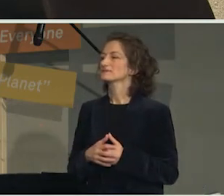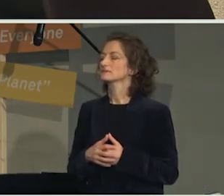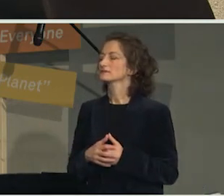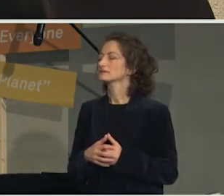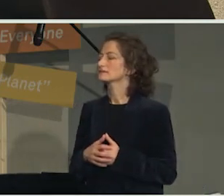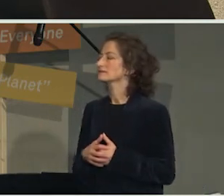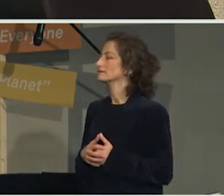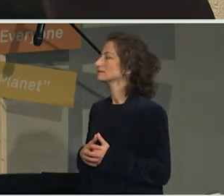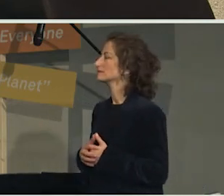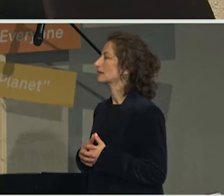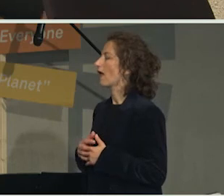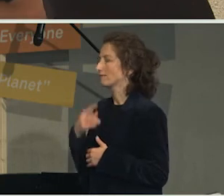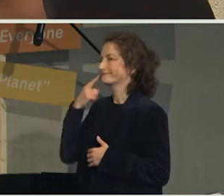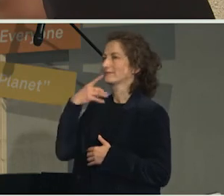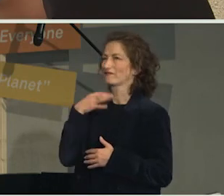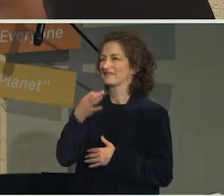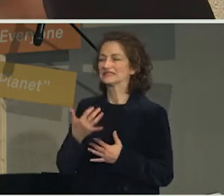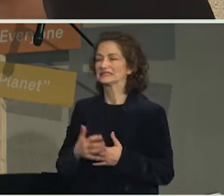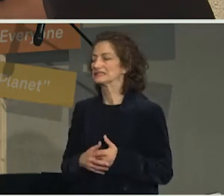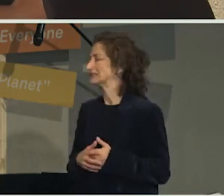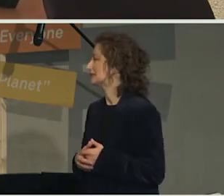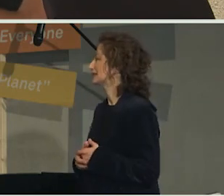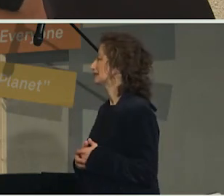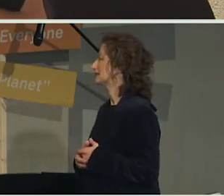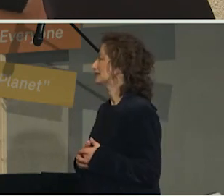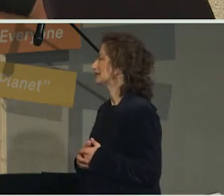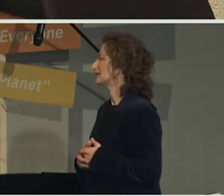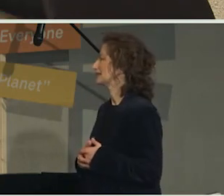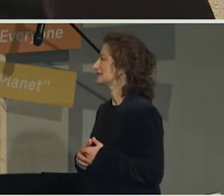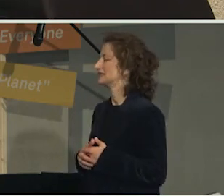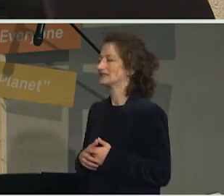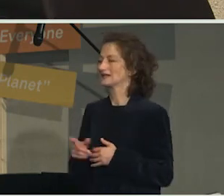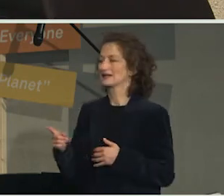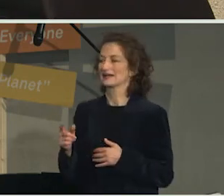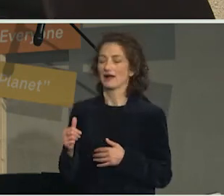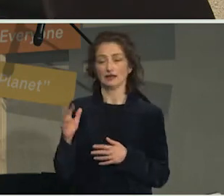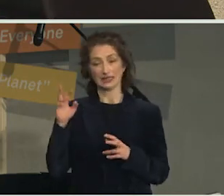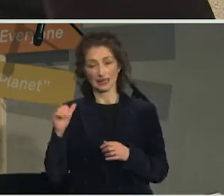I just blanked on my question, but hold on, it was about intersectionality.